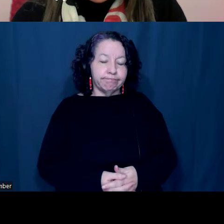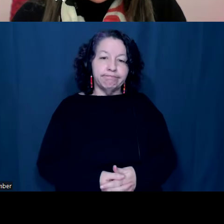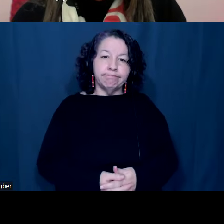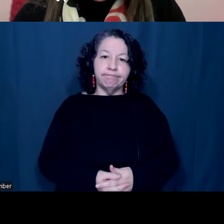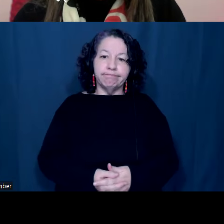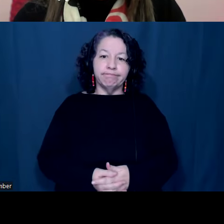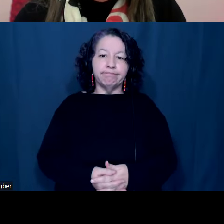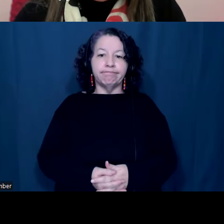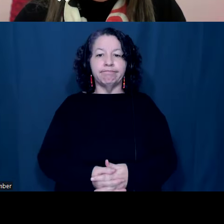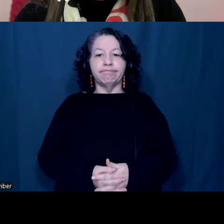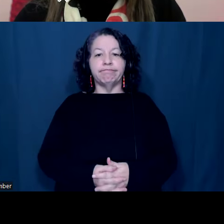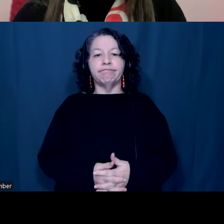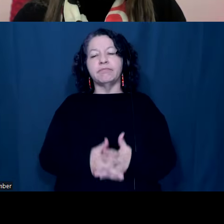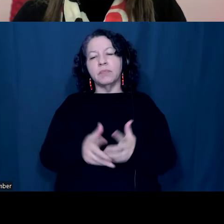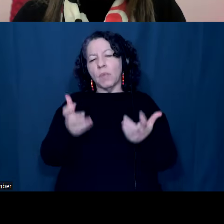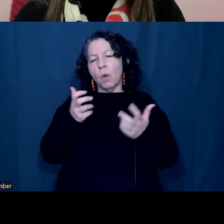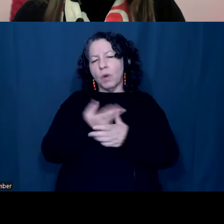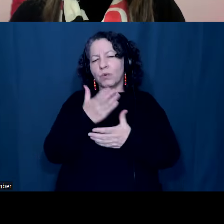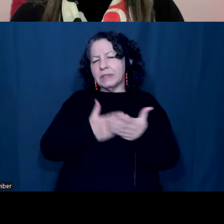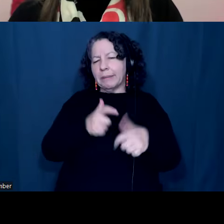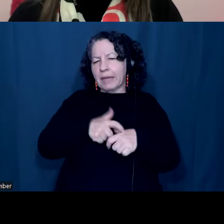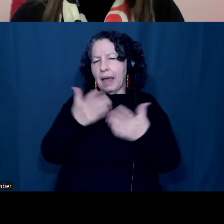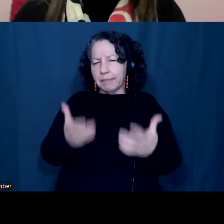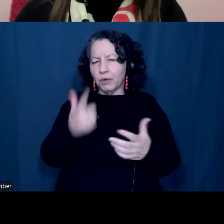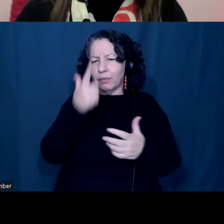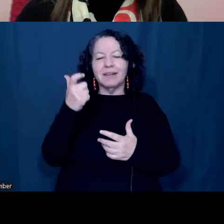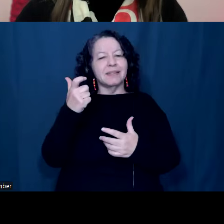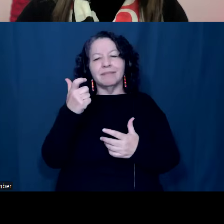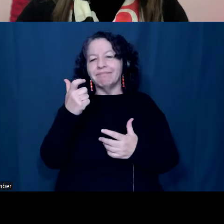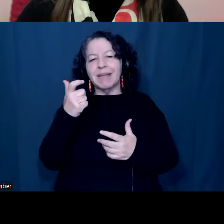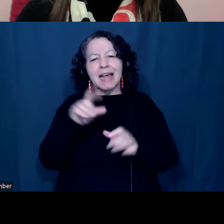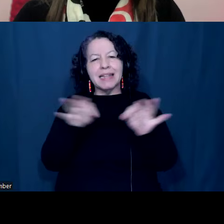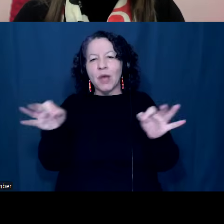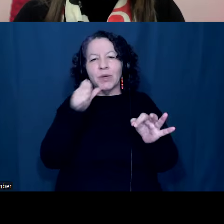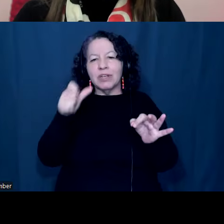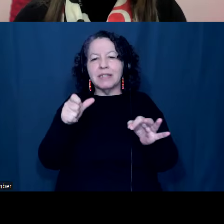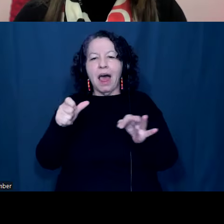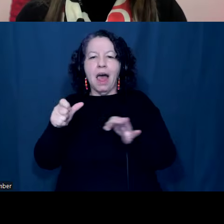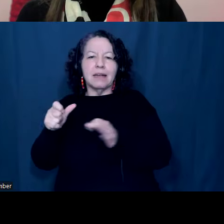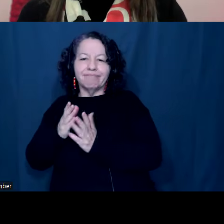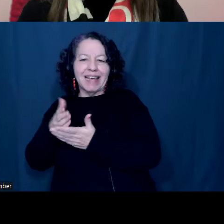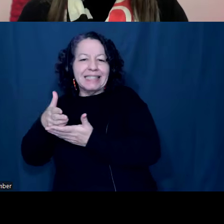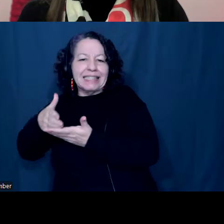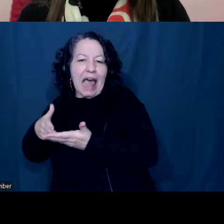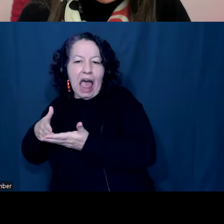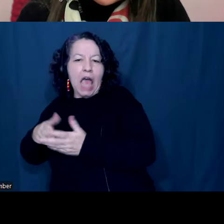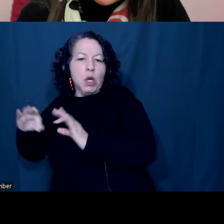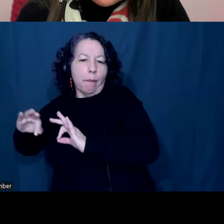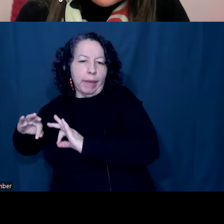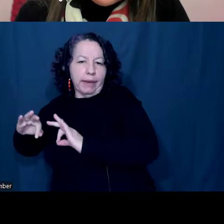I want to spend some time here because language is not a side issue in this work. It is